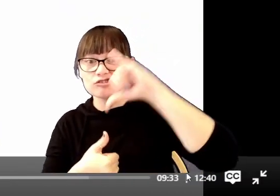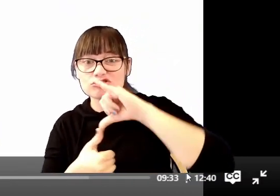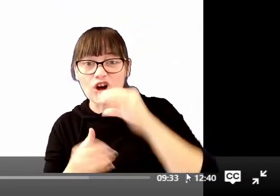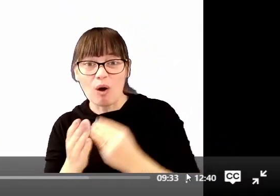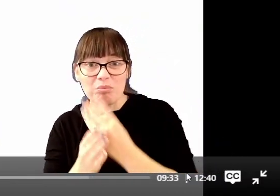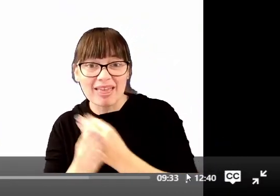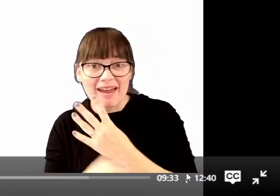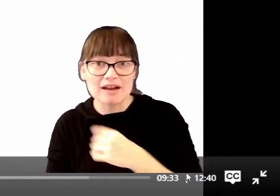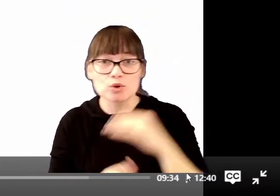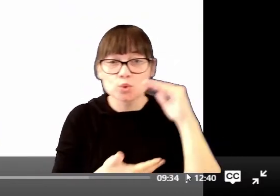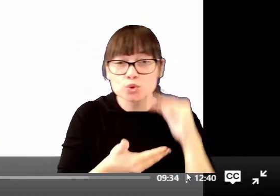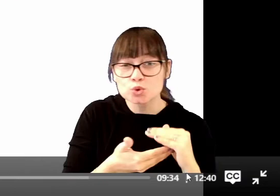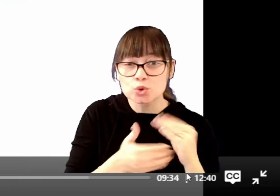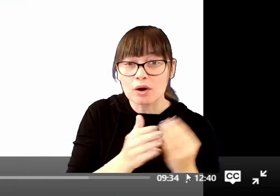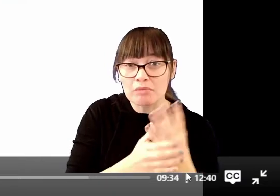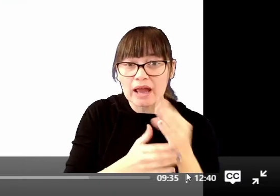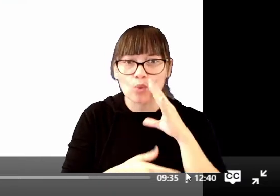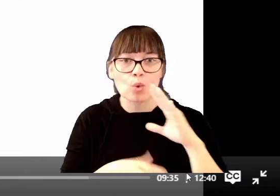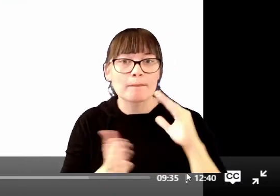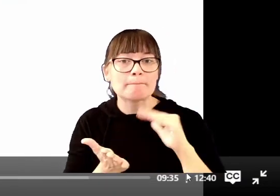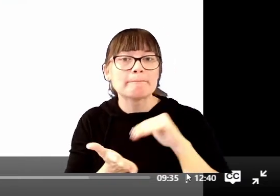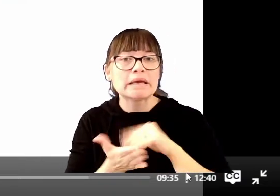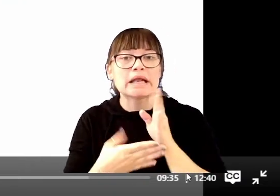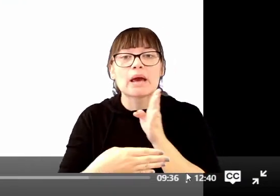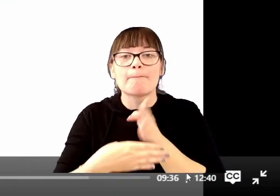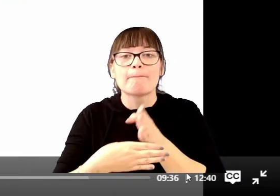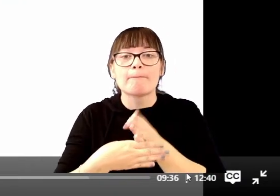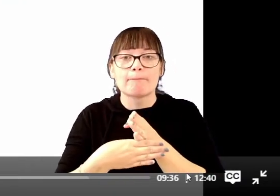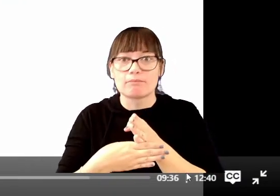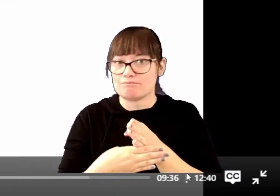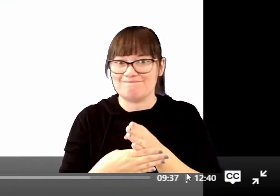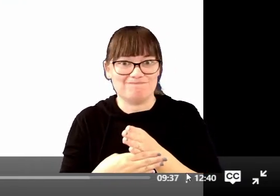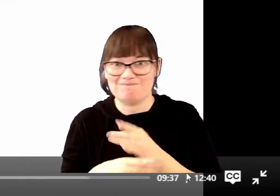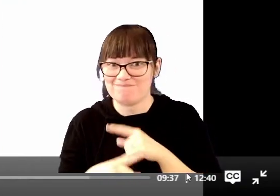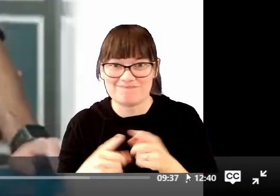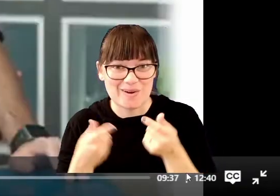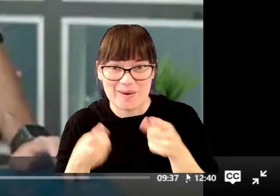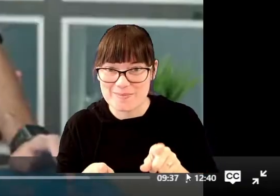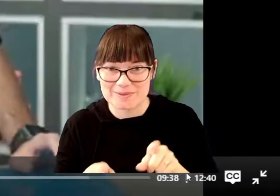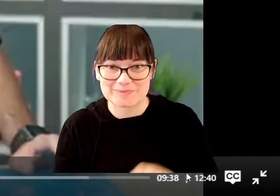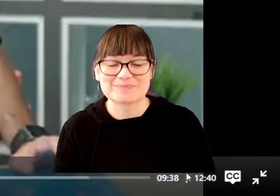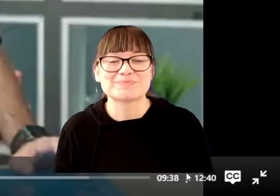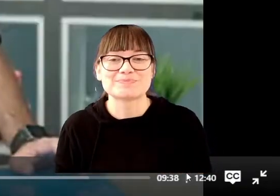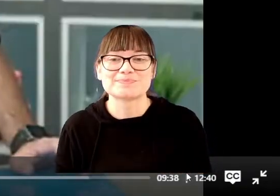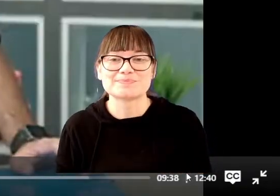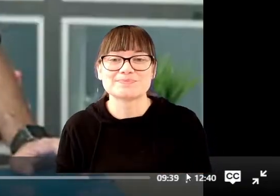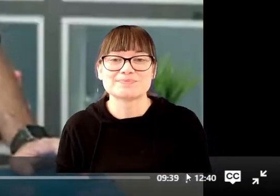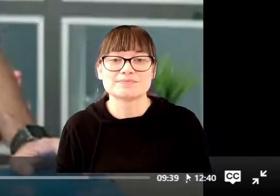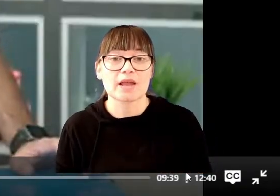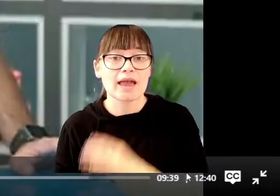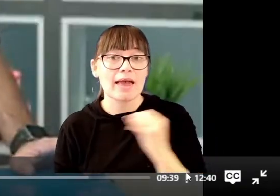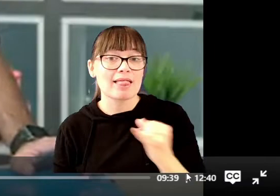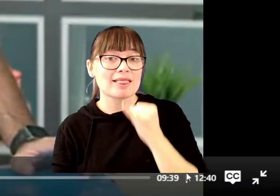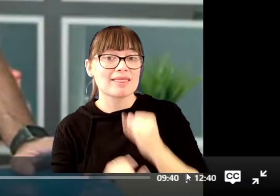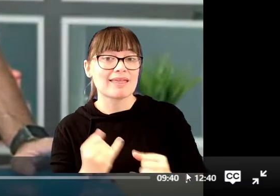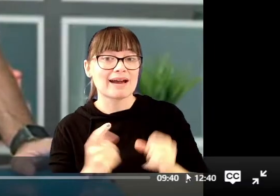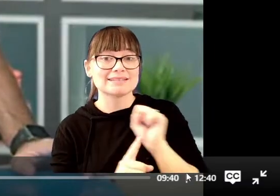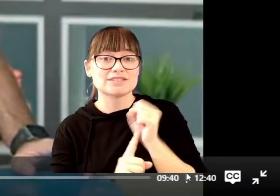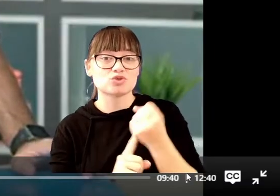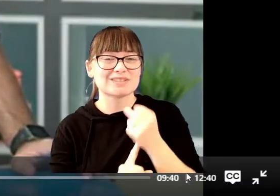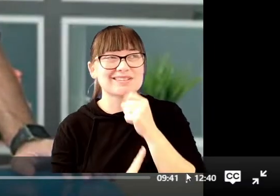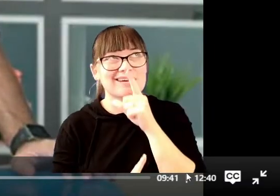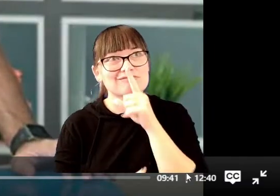plant and you mix them, you get a medium height plant. Right? And we know today that that's not the case. And then the last situation where it's not as